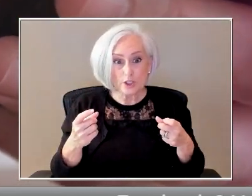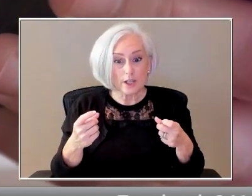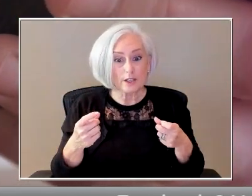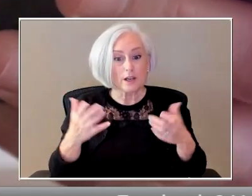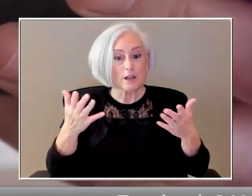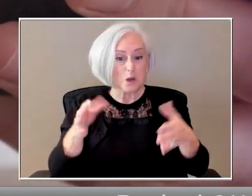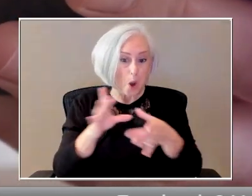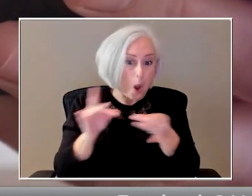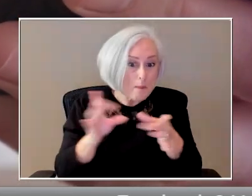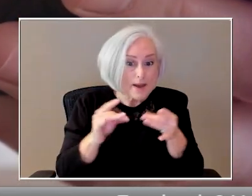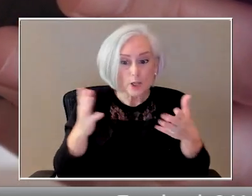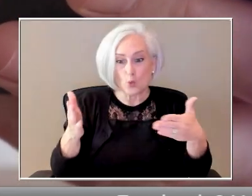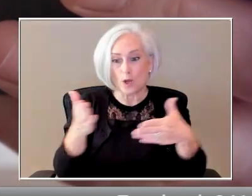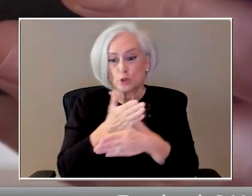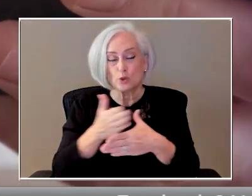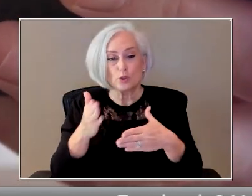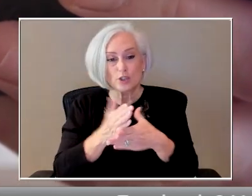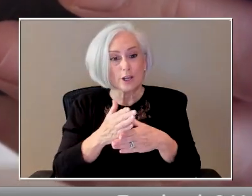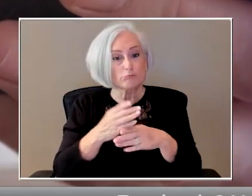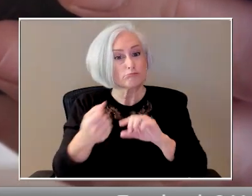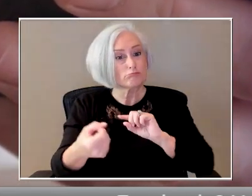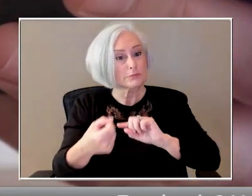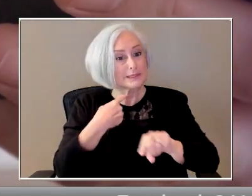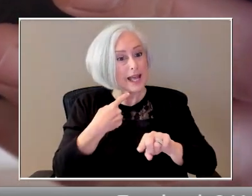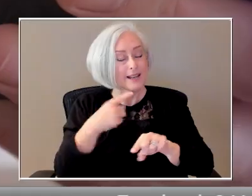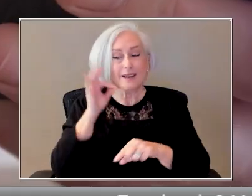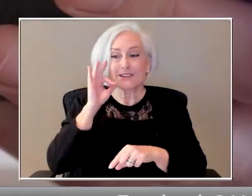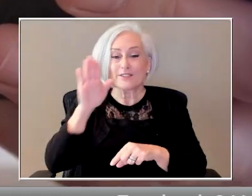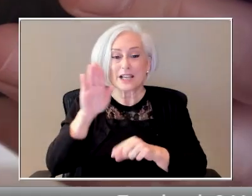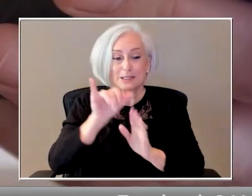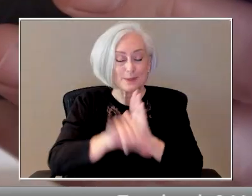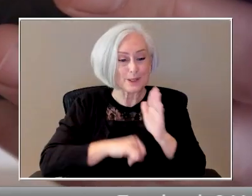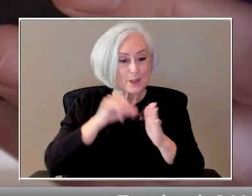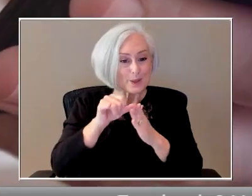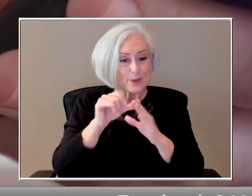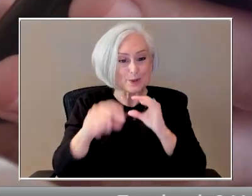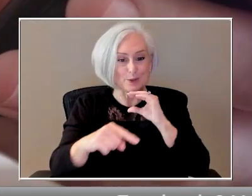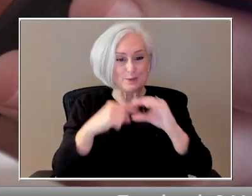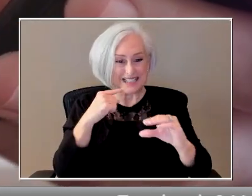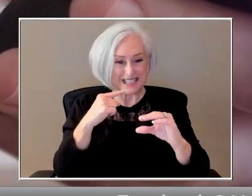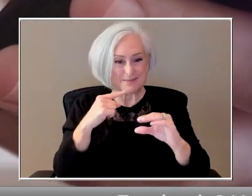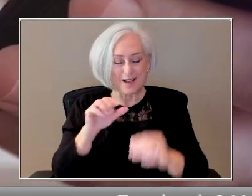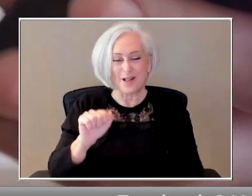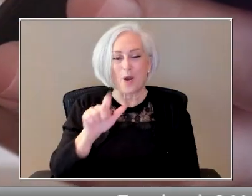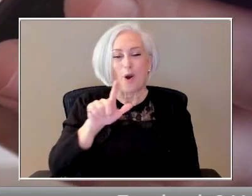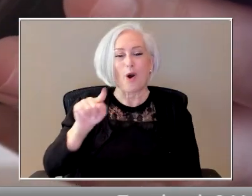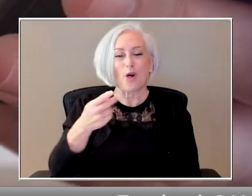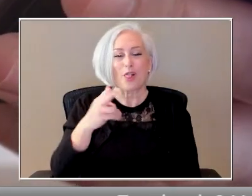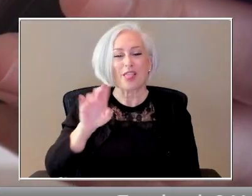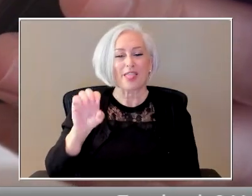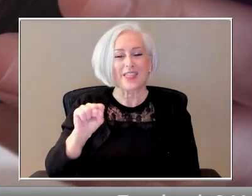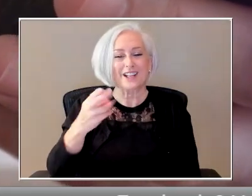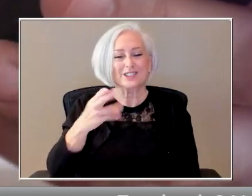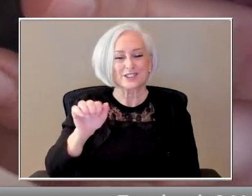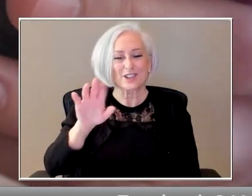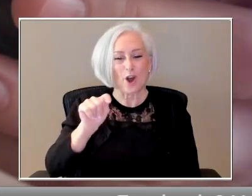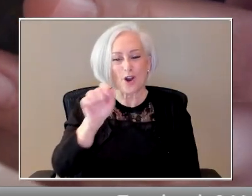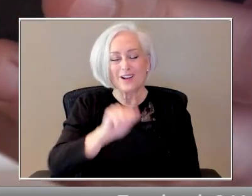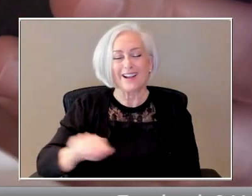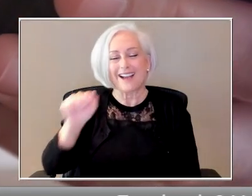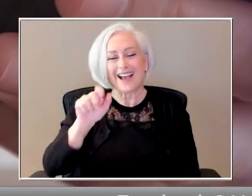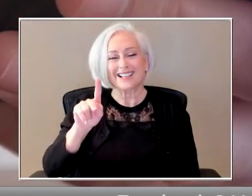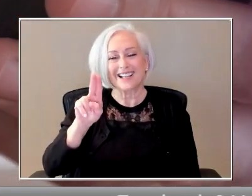and read out loud, send it to us on YouTube, Facebook, or the All Things Heart email. All the links on how you can connect with us in real